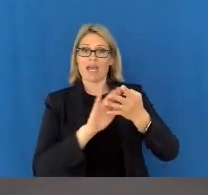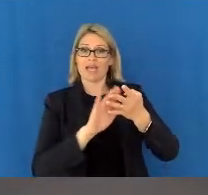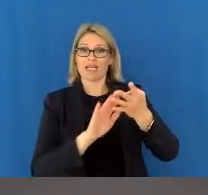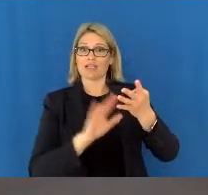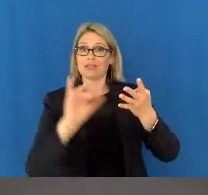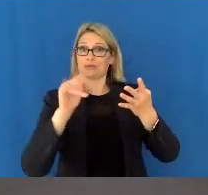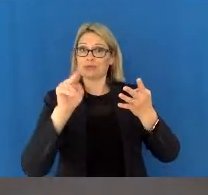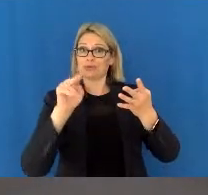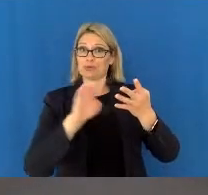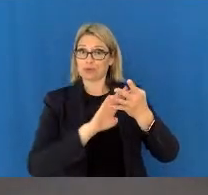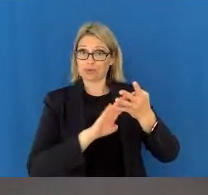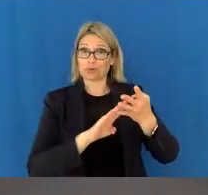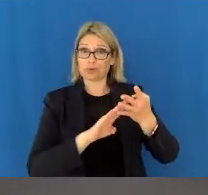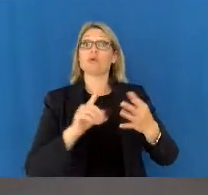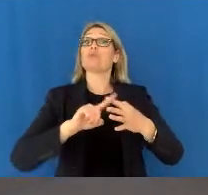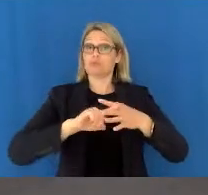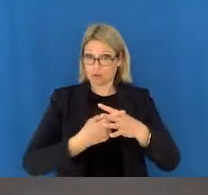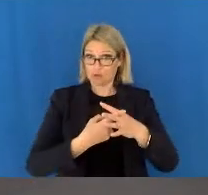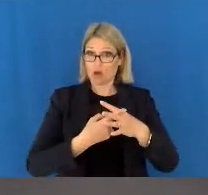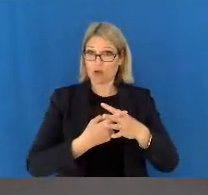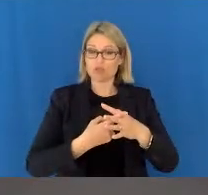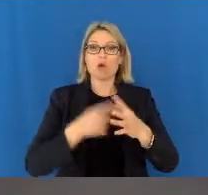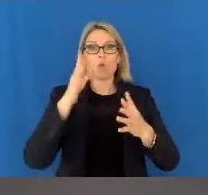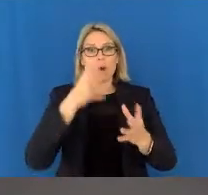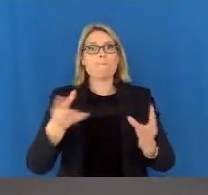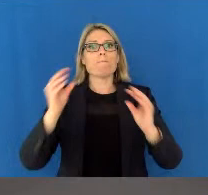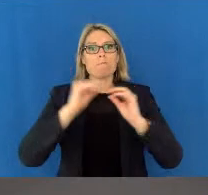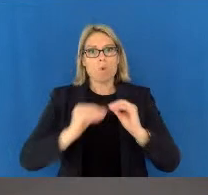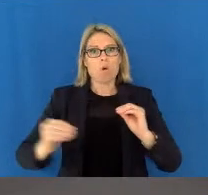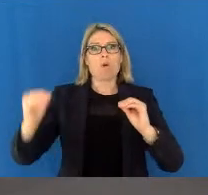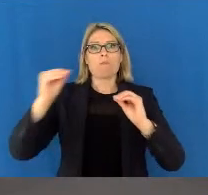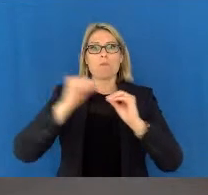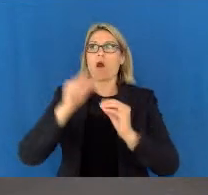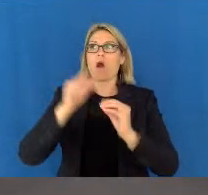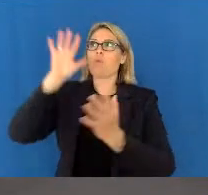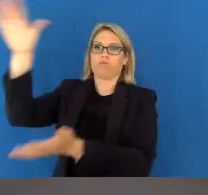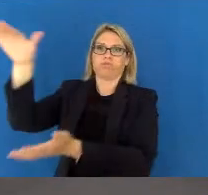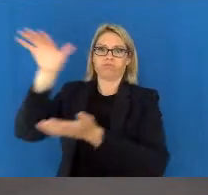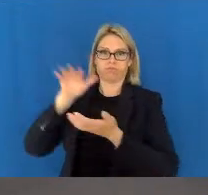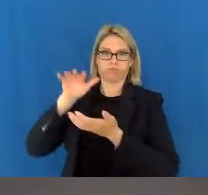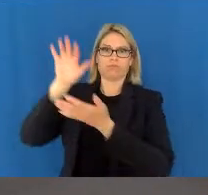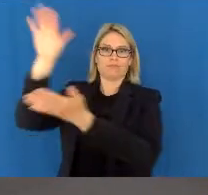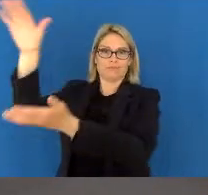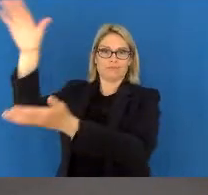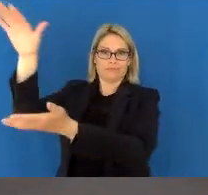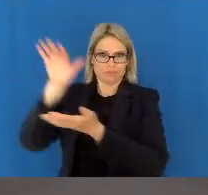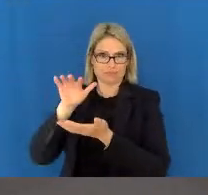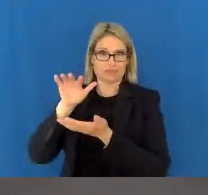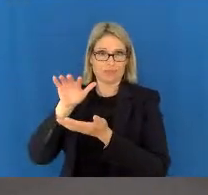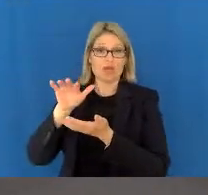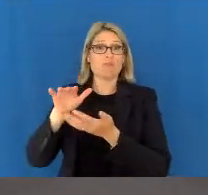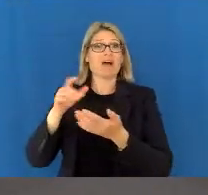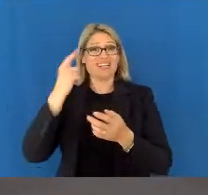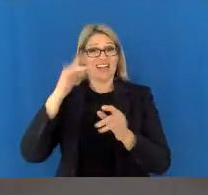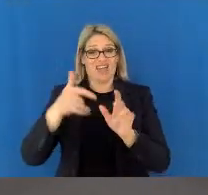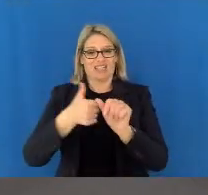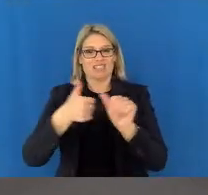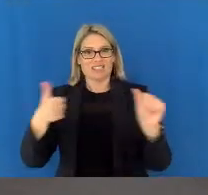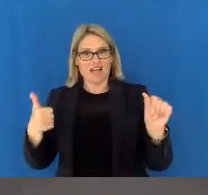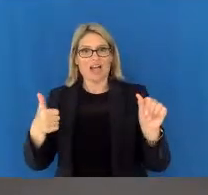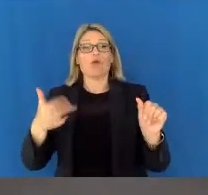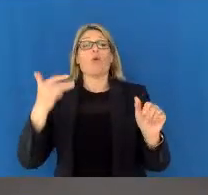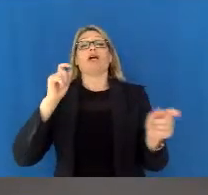And once that starts, we'll have even bigger and bigger amounts of doses available. So there have been delays up until this point and changes in